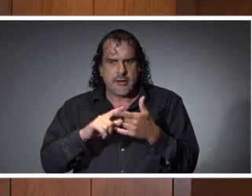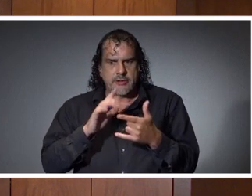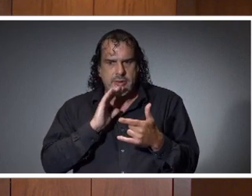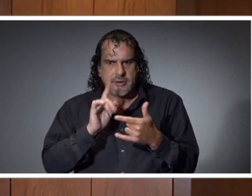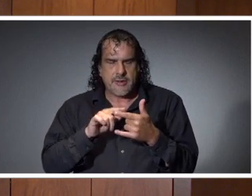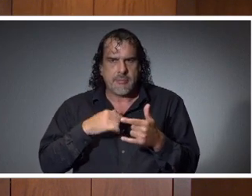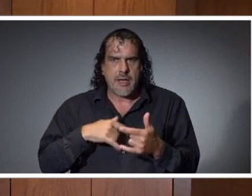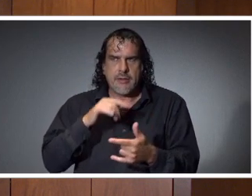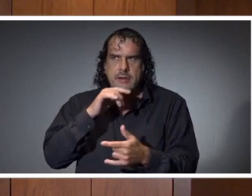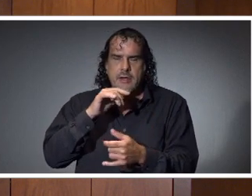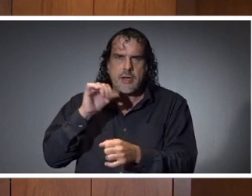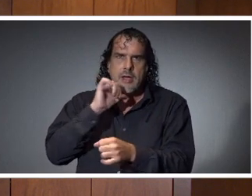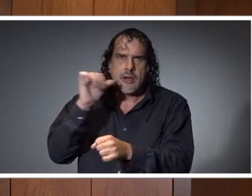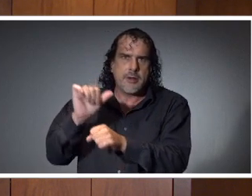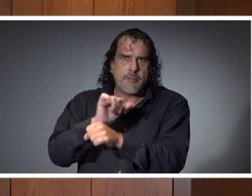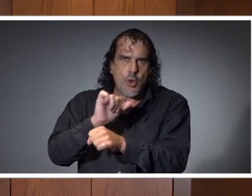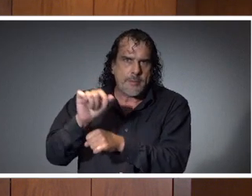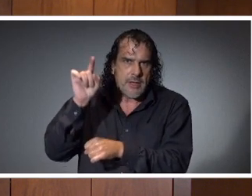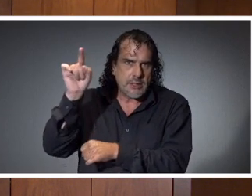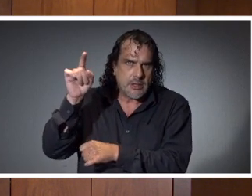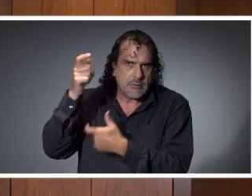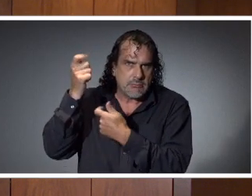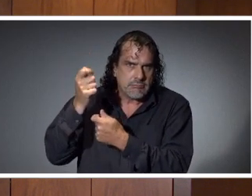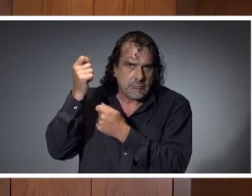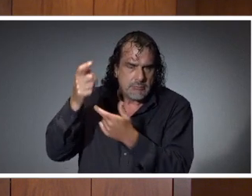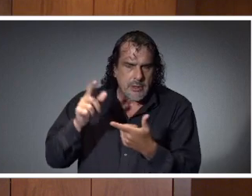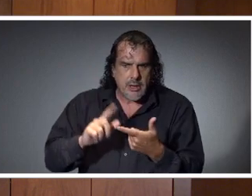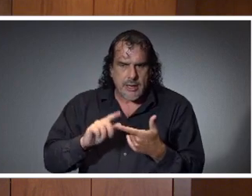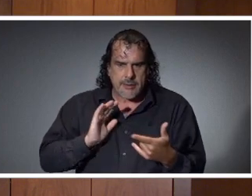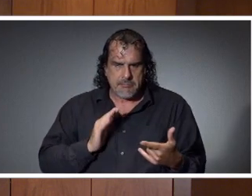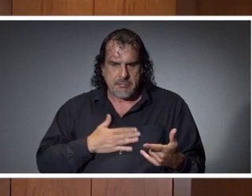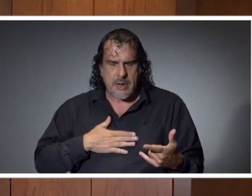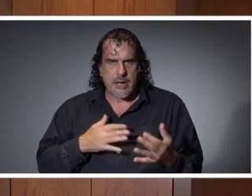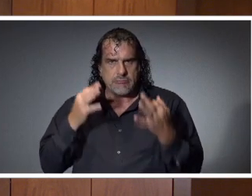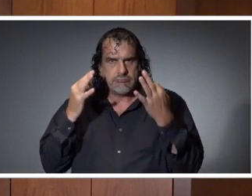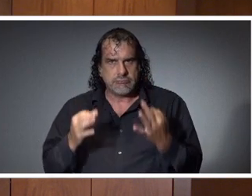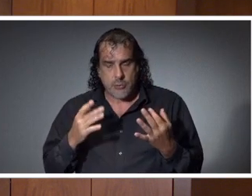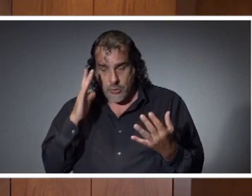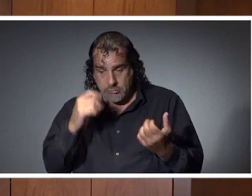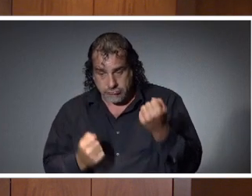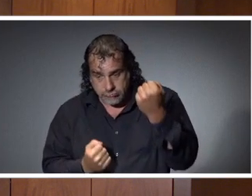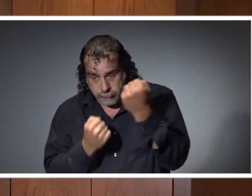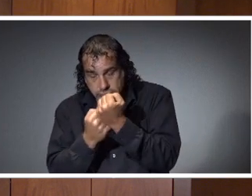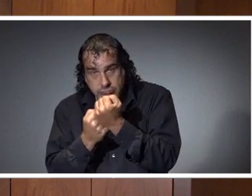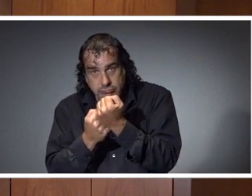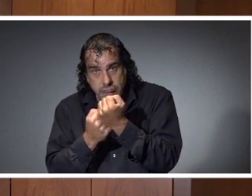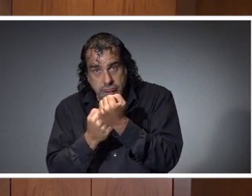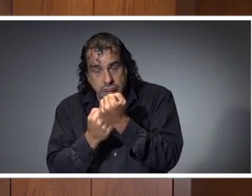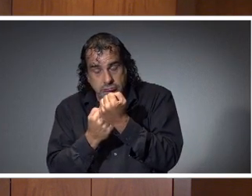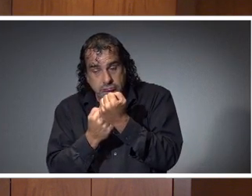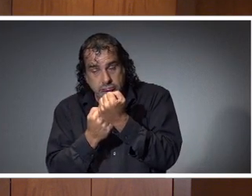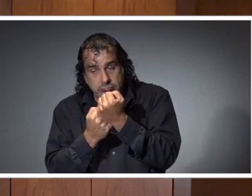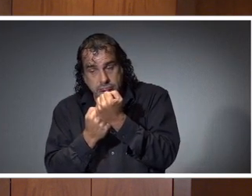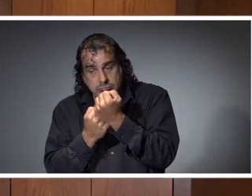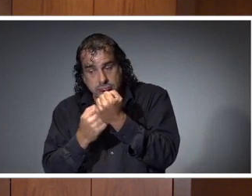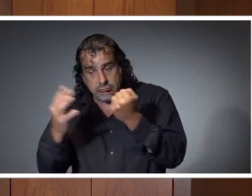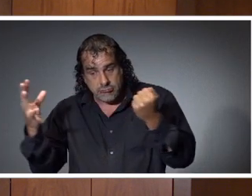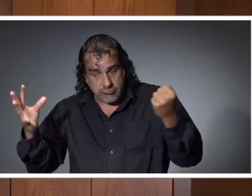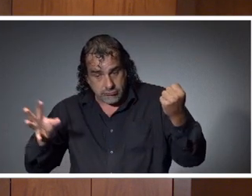employment, unemployment benefits, and our decision as a state as to whether or not we take